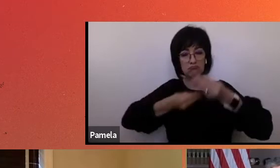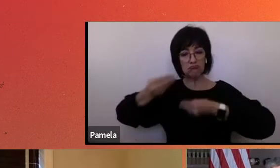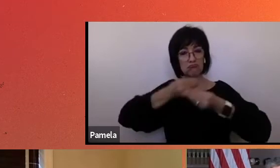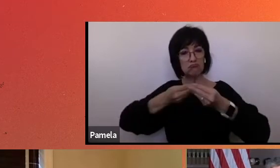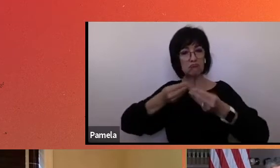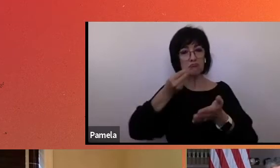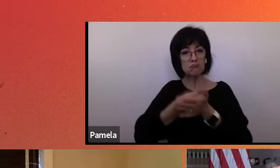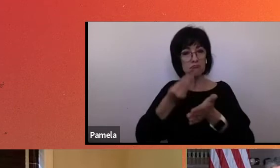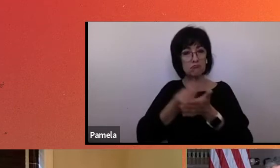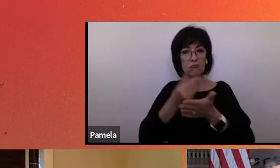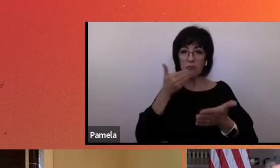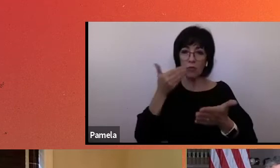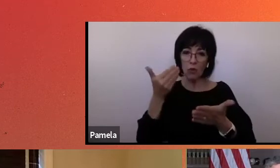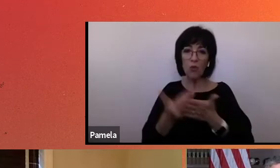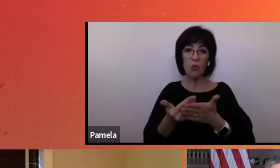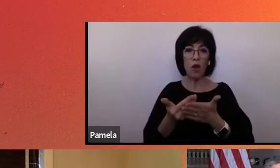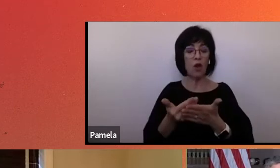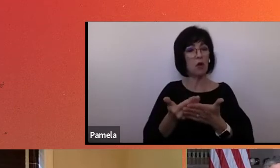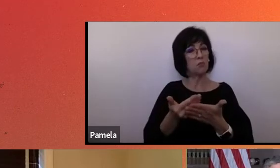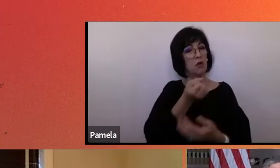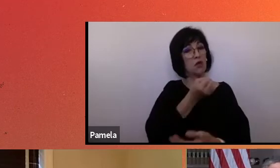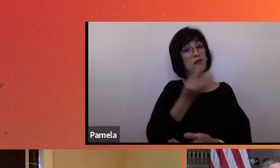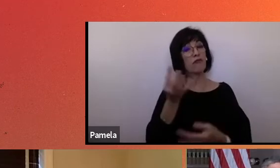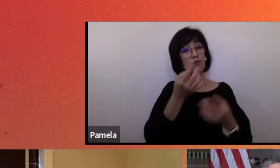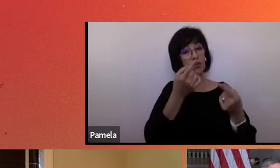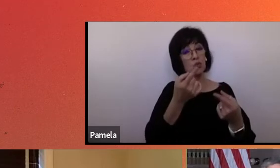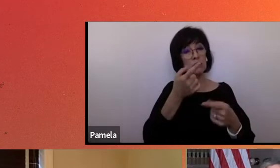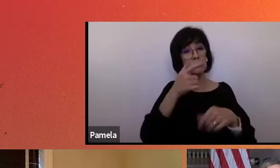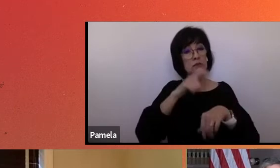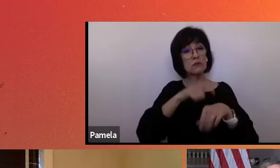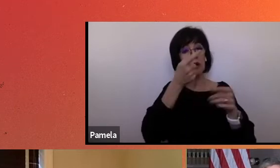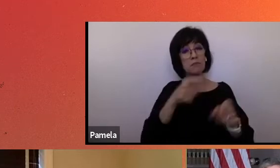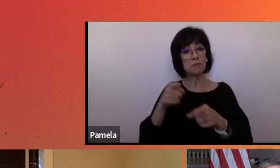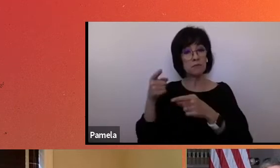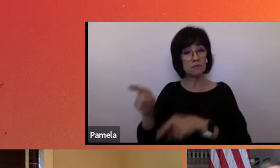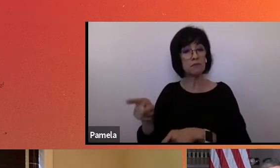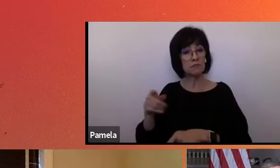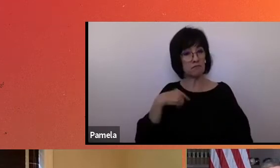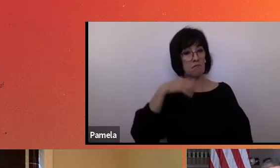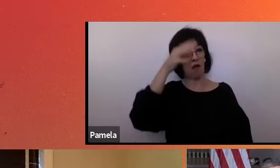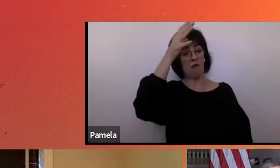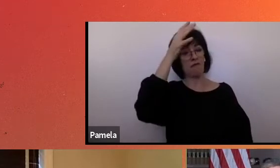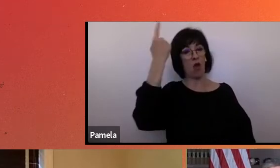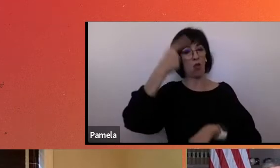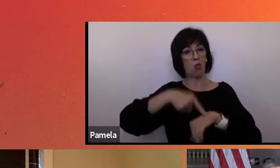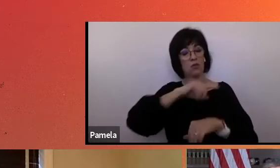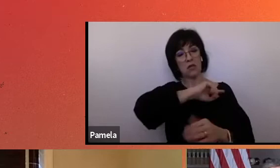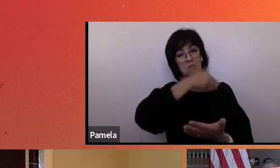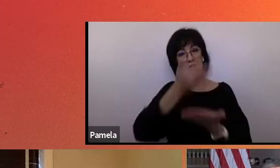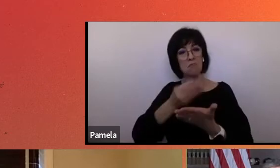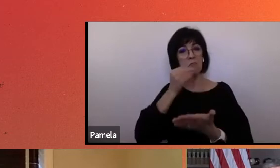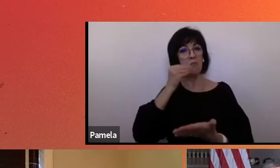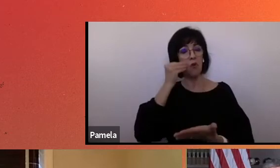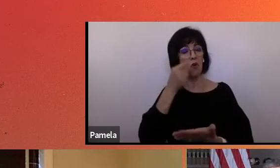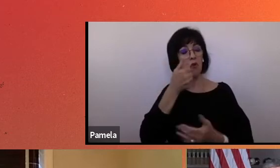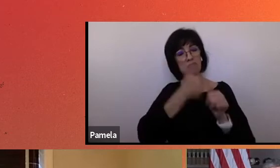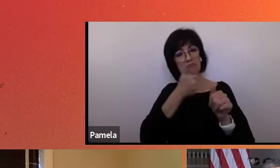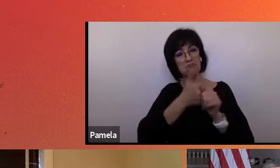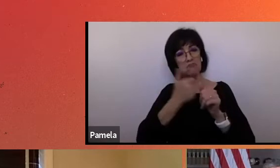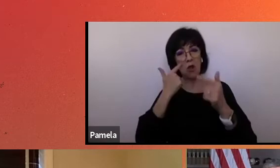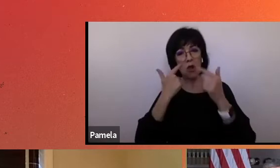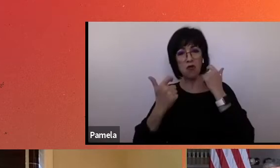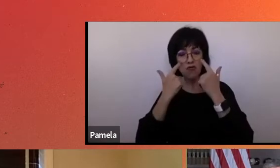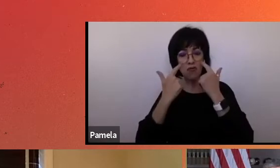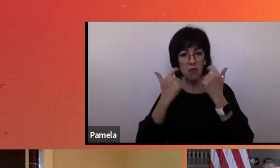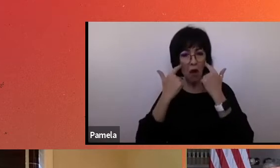few incidences that happened in our lives. For instance, my dad came home one time crying because he was working at the Dover Air